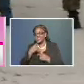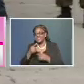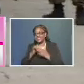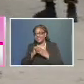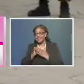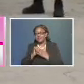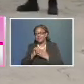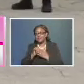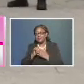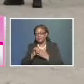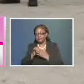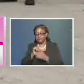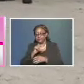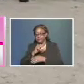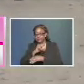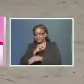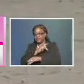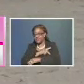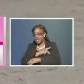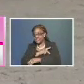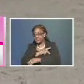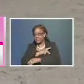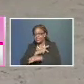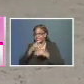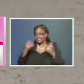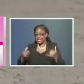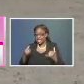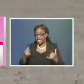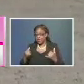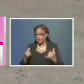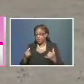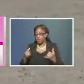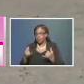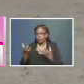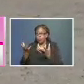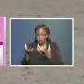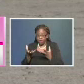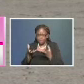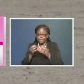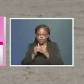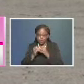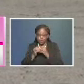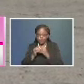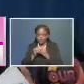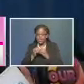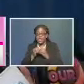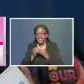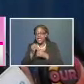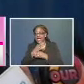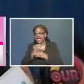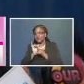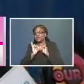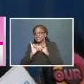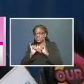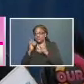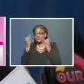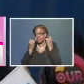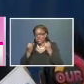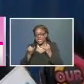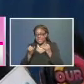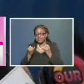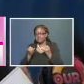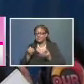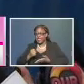that Pfizer has surfaced as the vaccine of choice by many. This, he says, will assist in the continued fight to